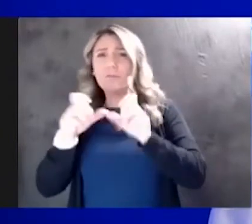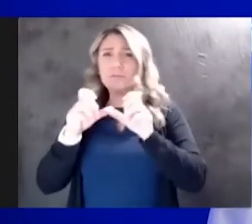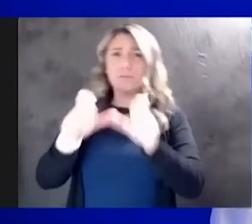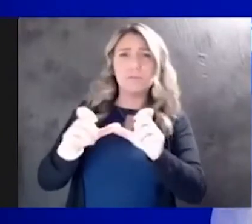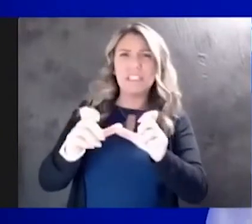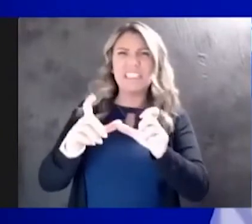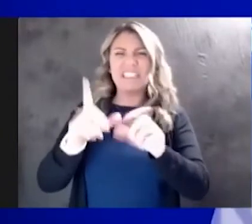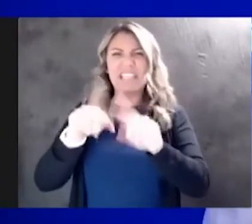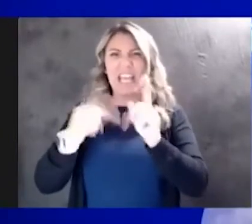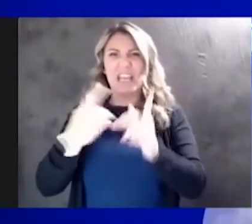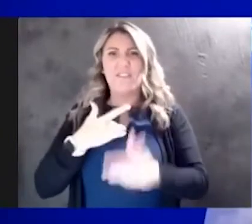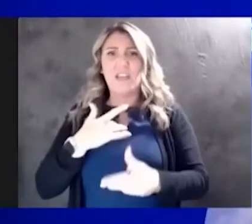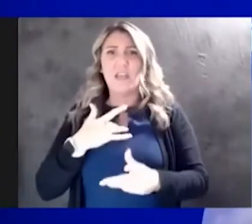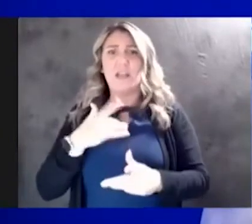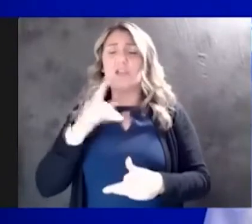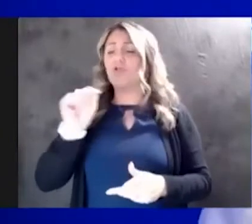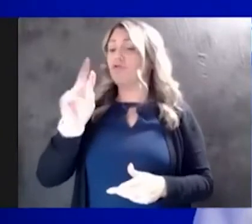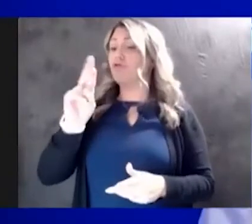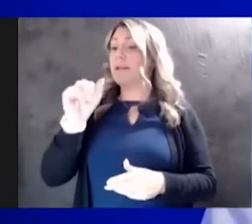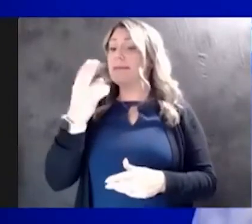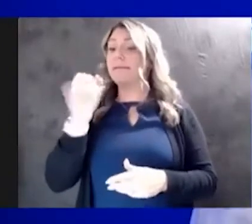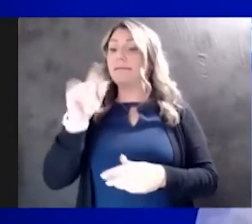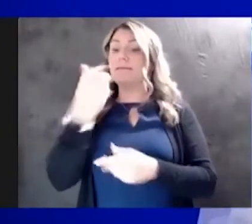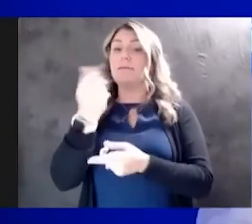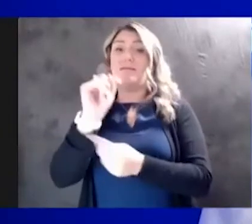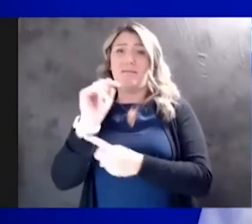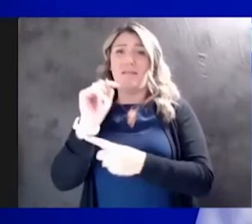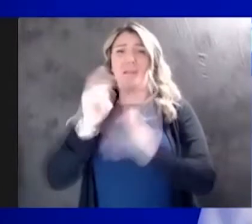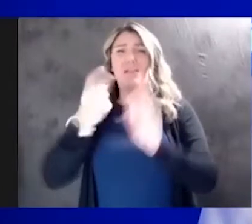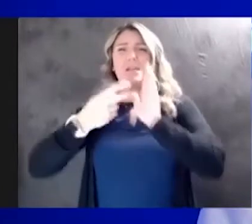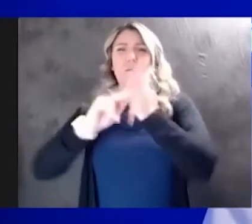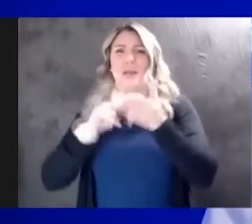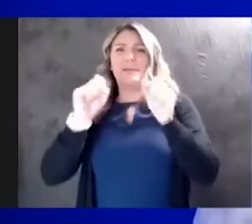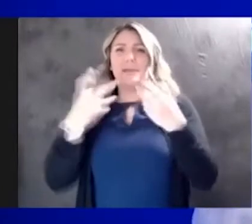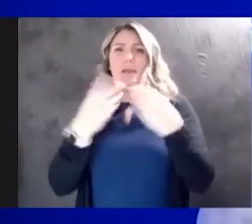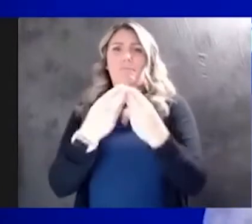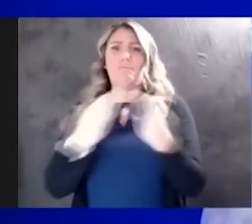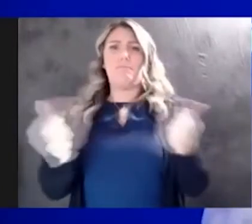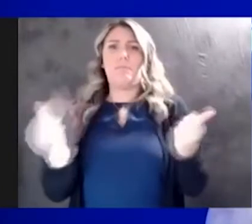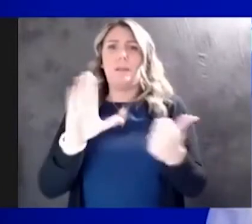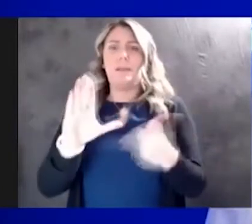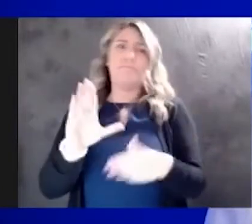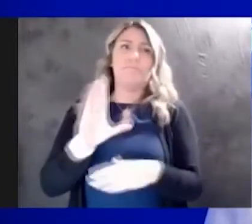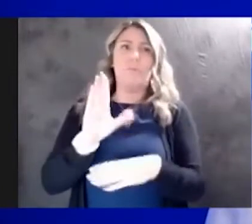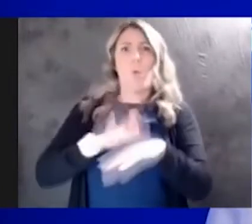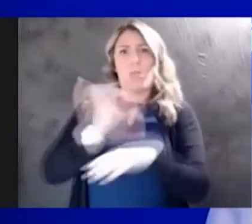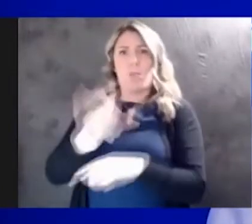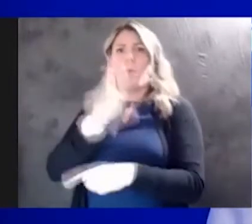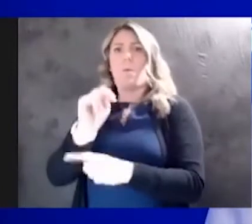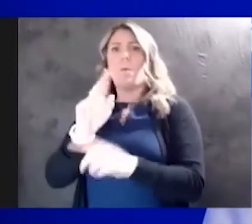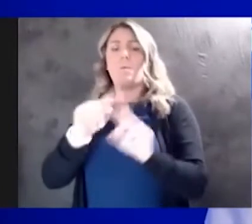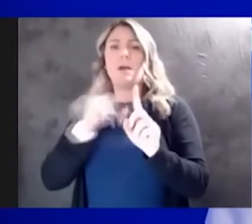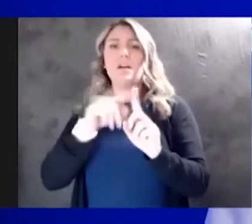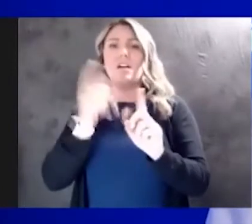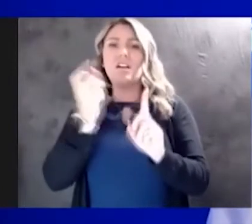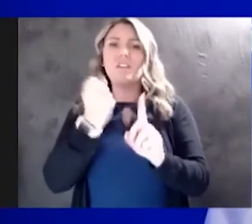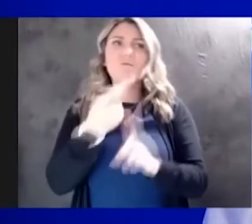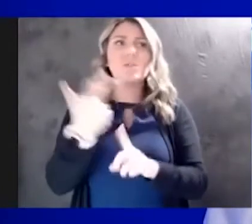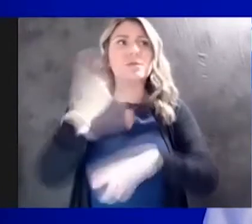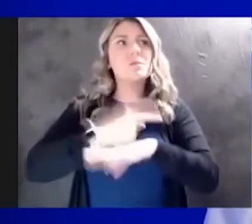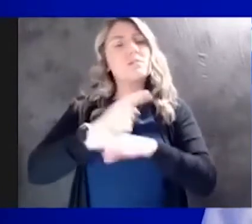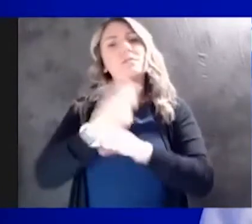transient, so it does resolve on its own, but it could take time from a few days to a couple weeks. Again, most